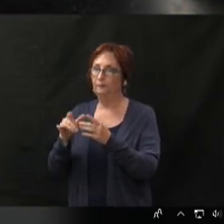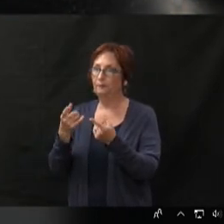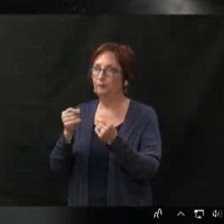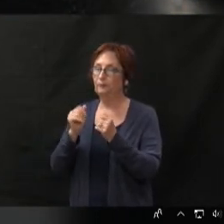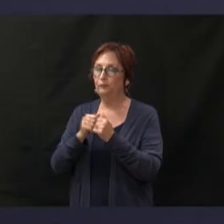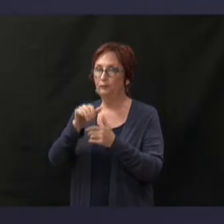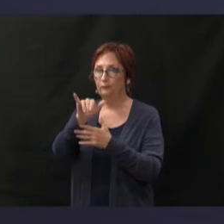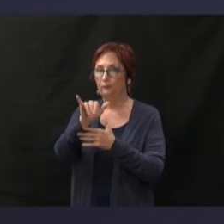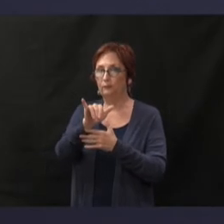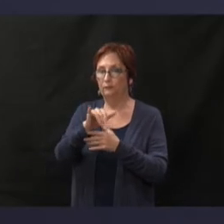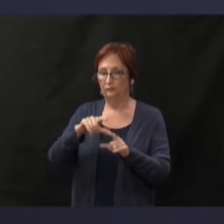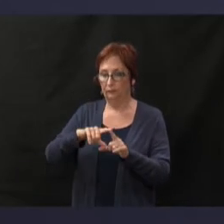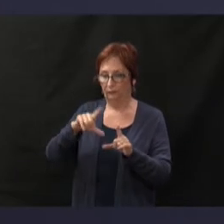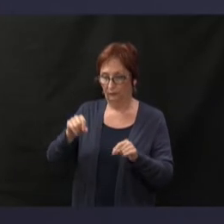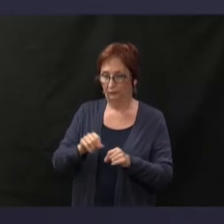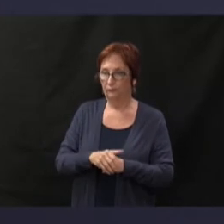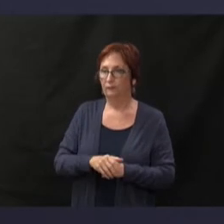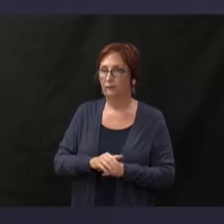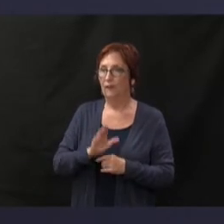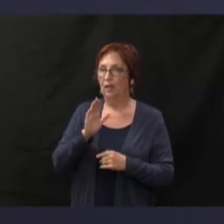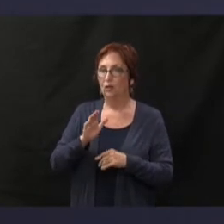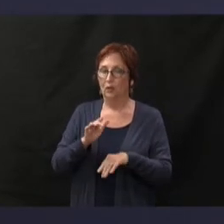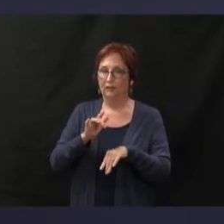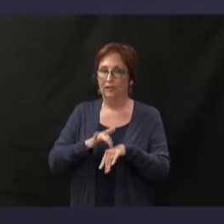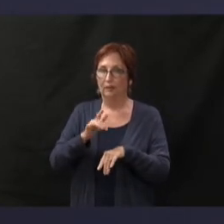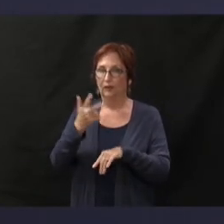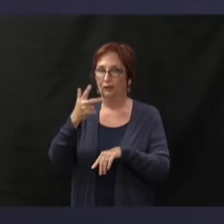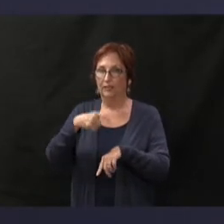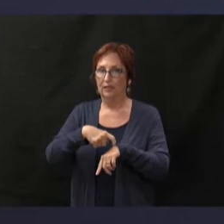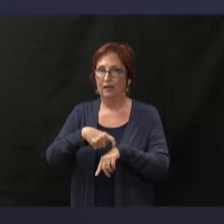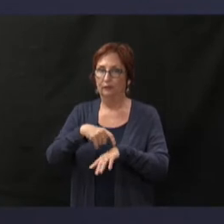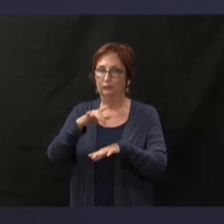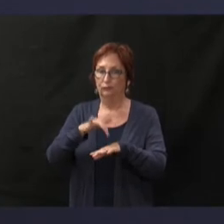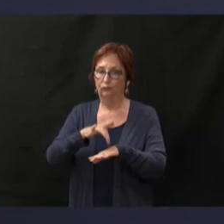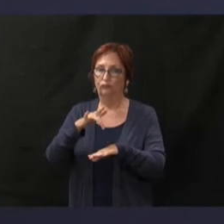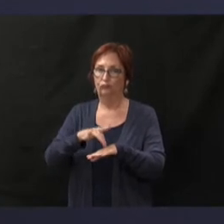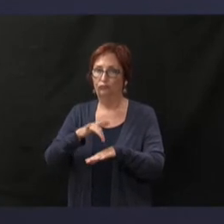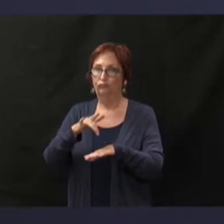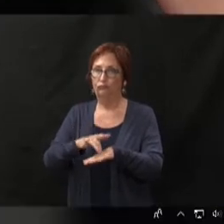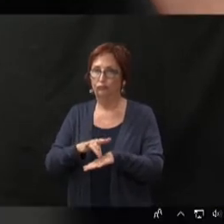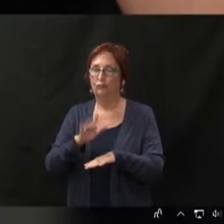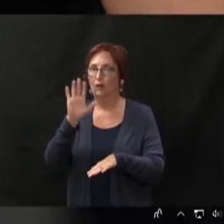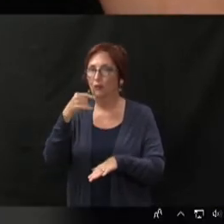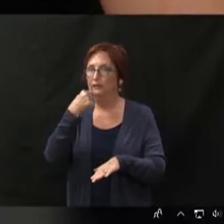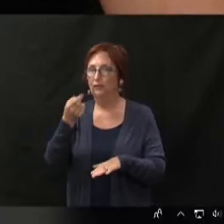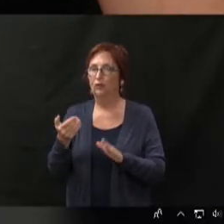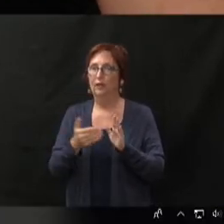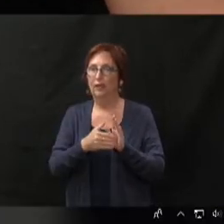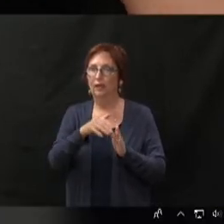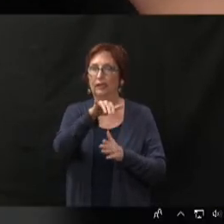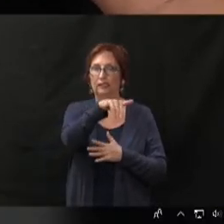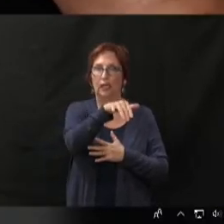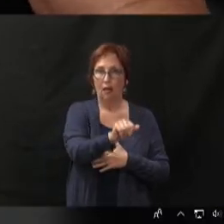Y card. And you're going to tap it three times, and I'm going to tell you again, it's going to be ya,